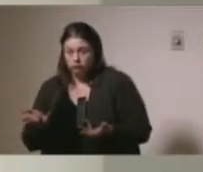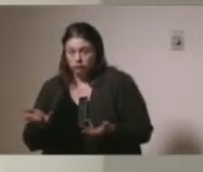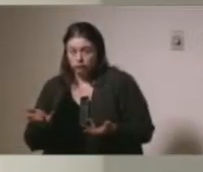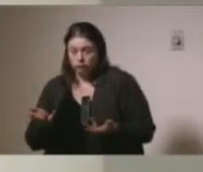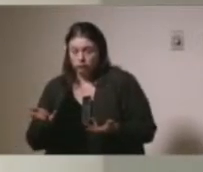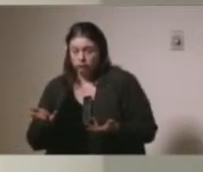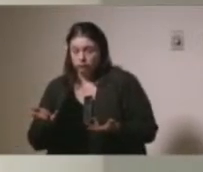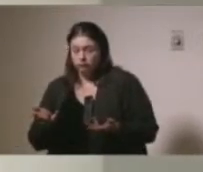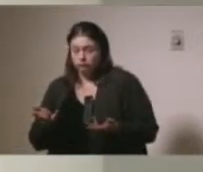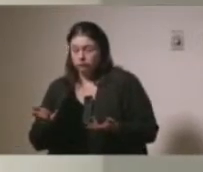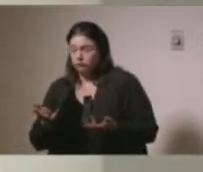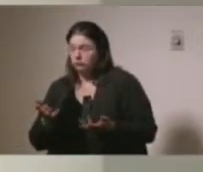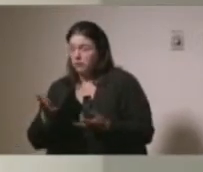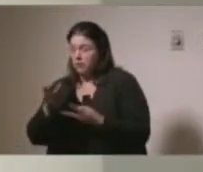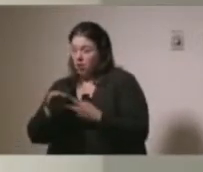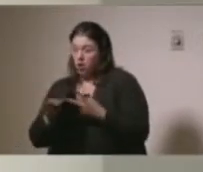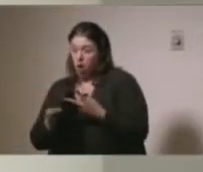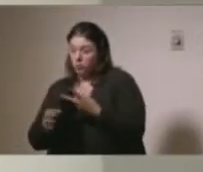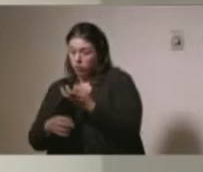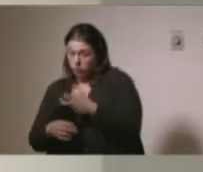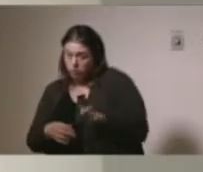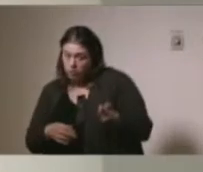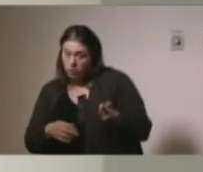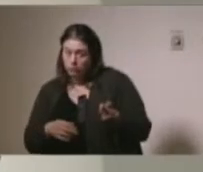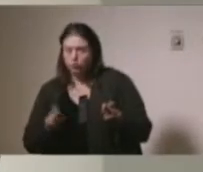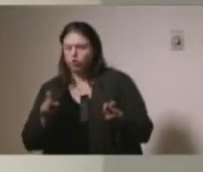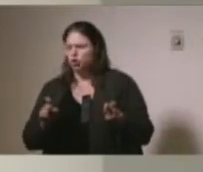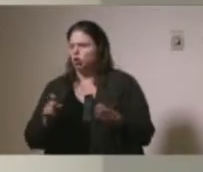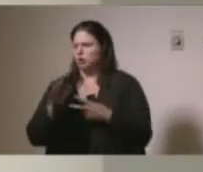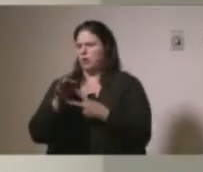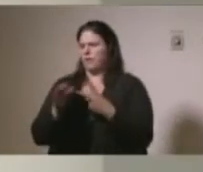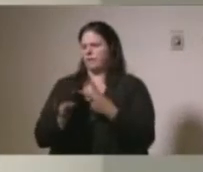the option to go to Kiwi Bank should be open for them.